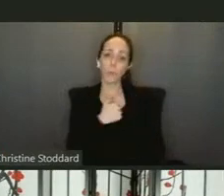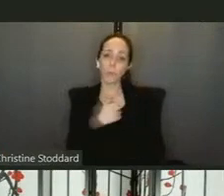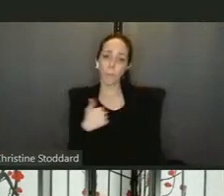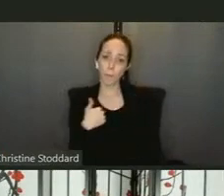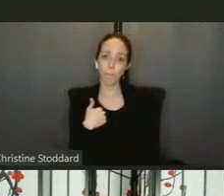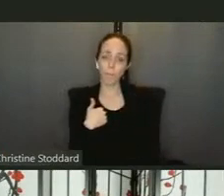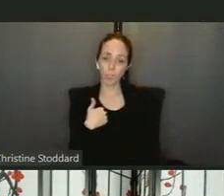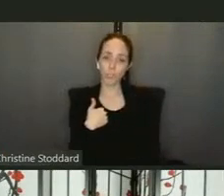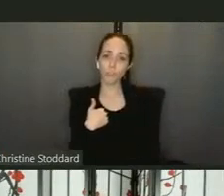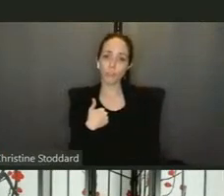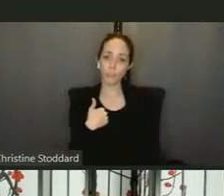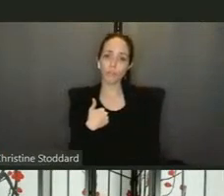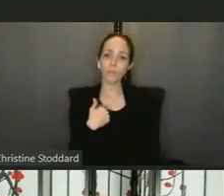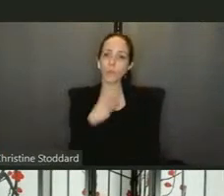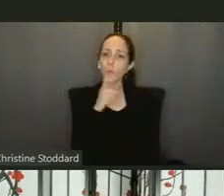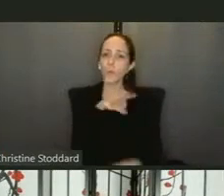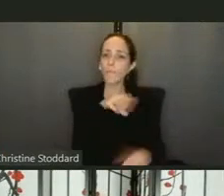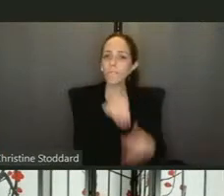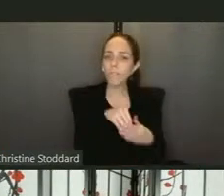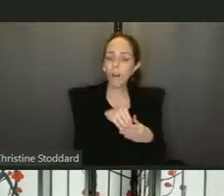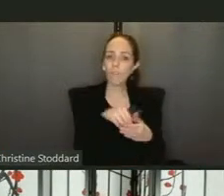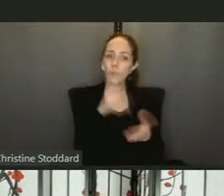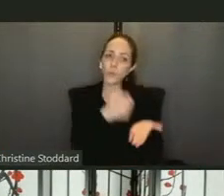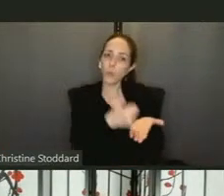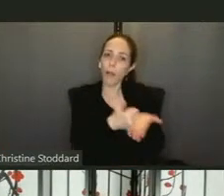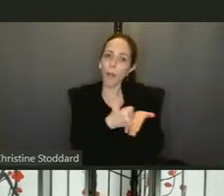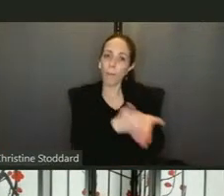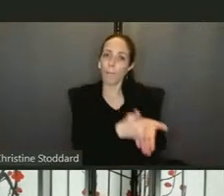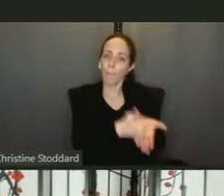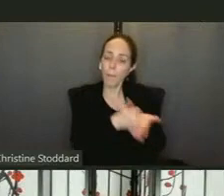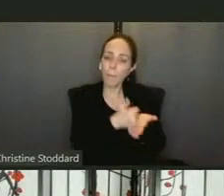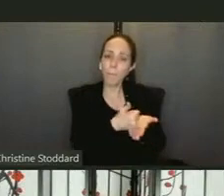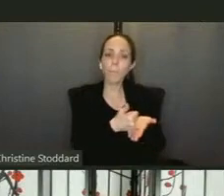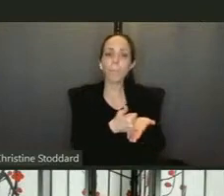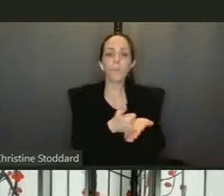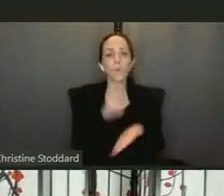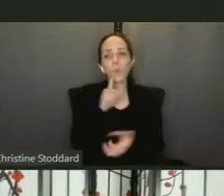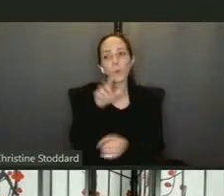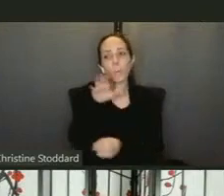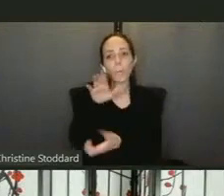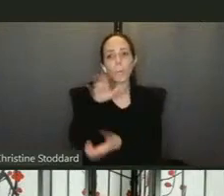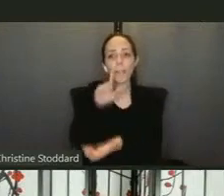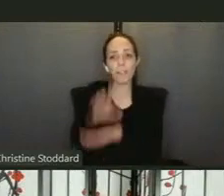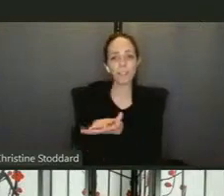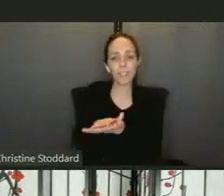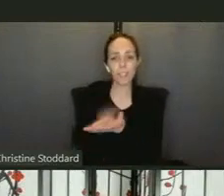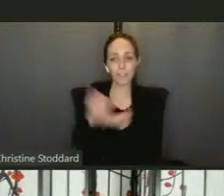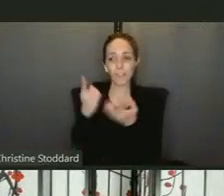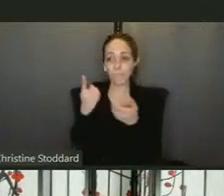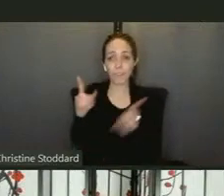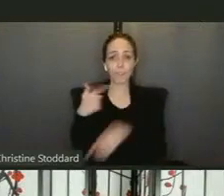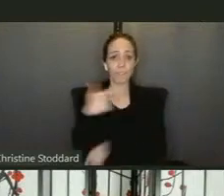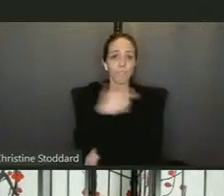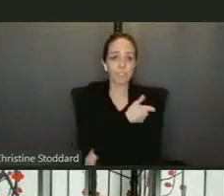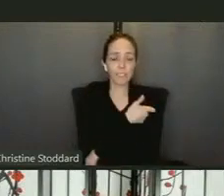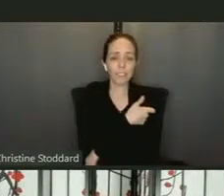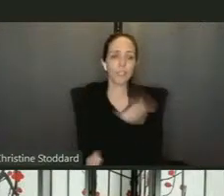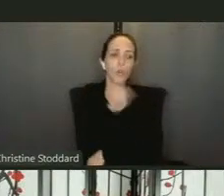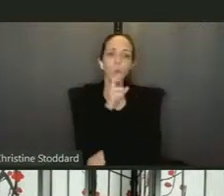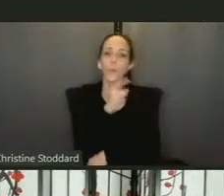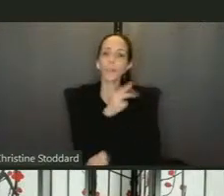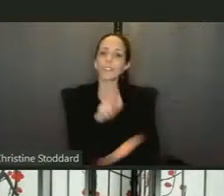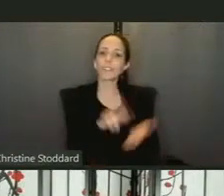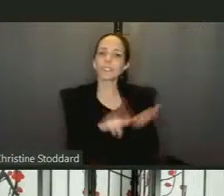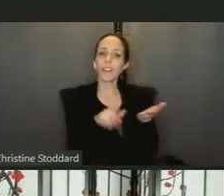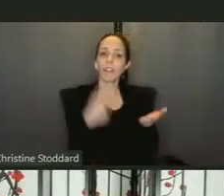we have engaged with, who believe in the effectiveness of the vaccine and have signed up and agreed to be our multiple flu fighters.